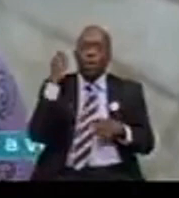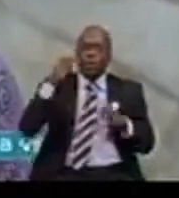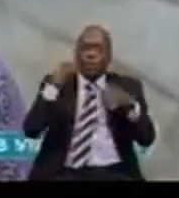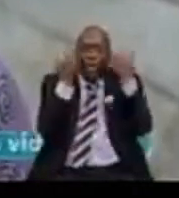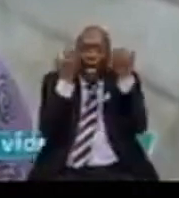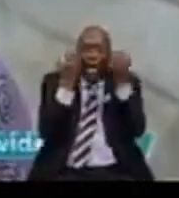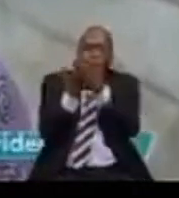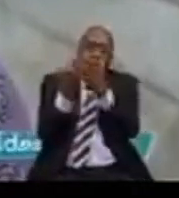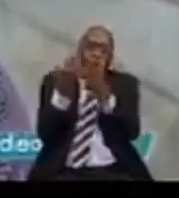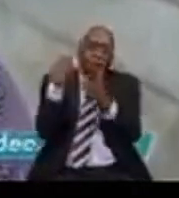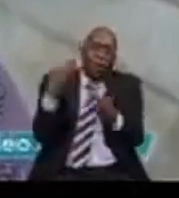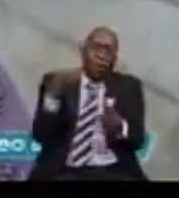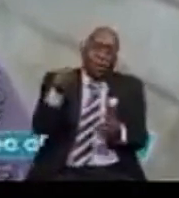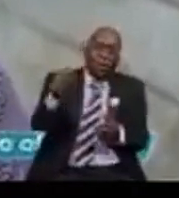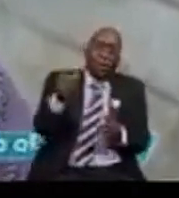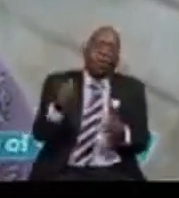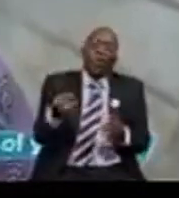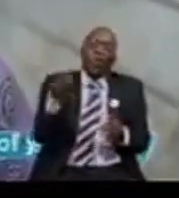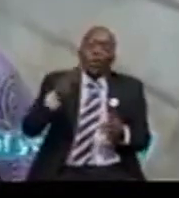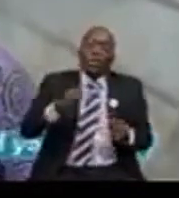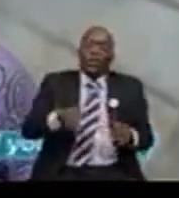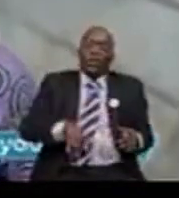to be discouraged.